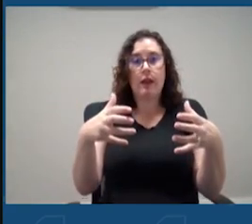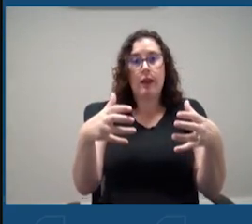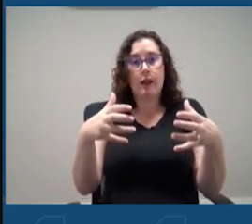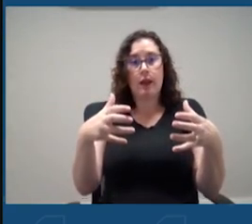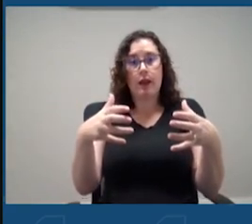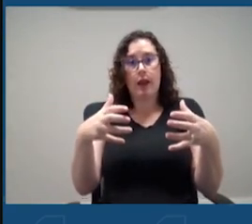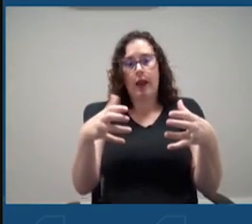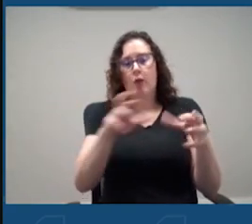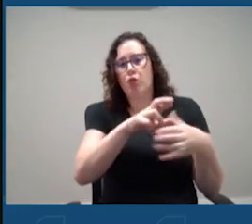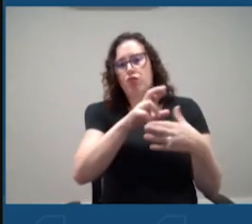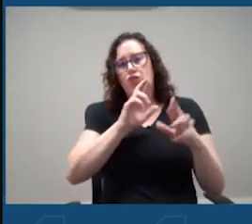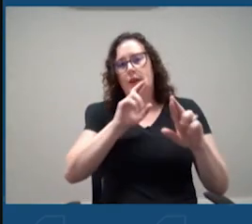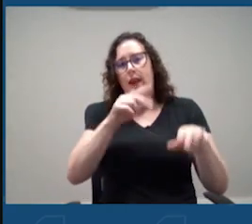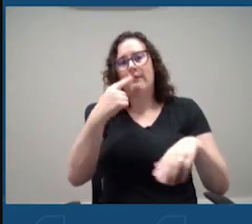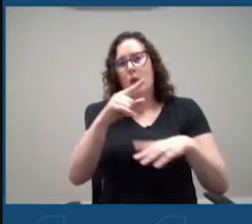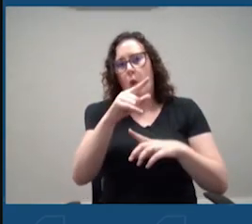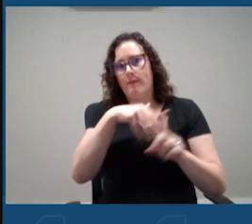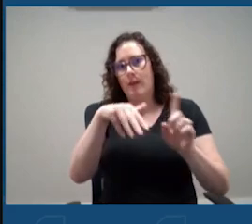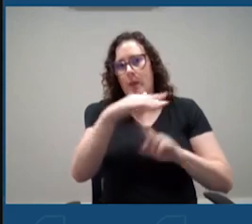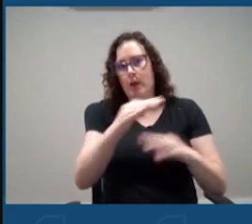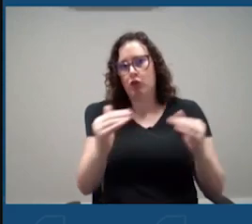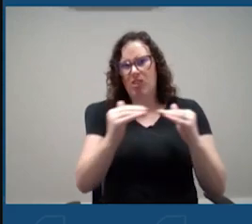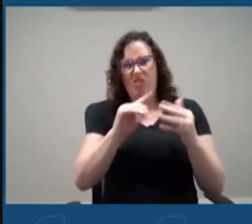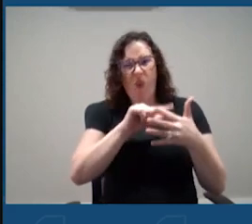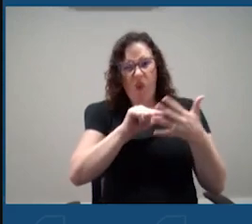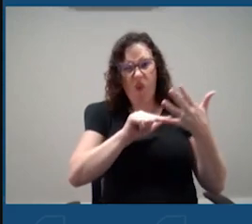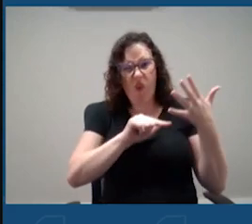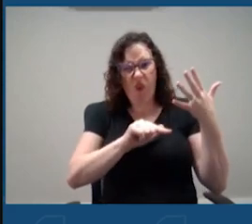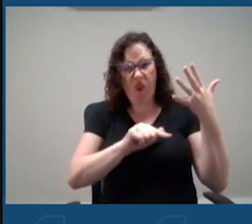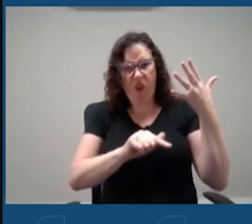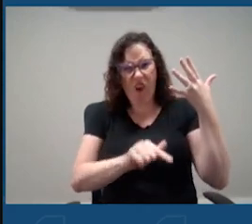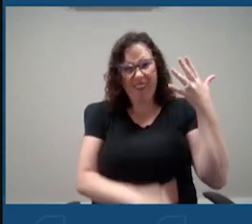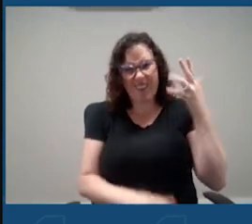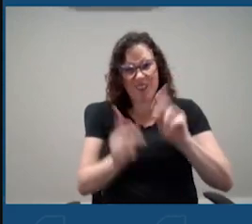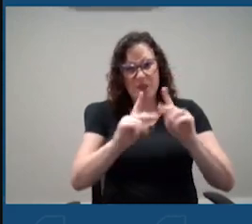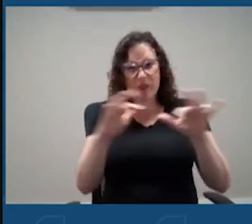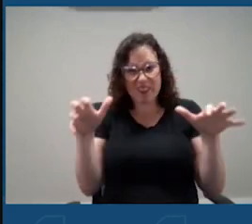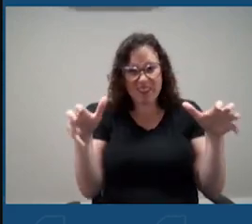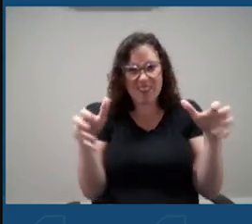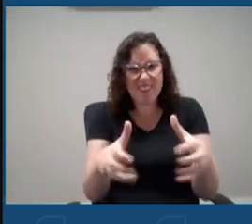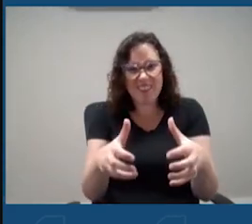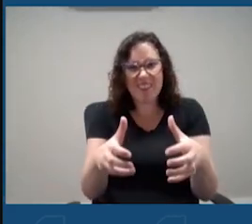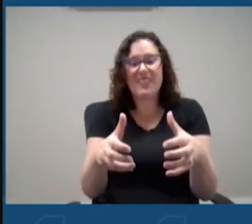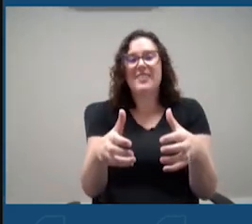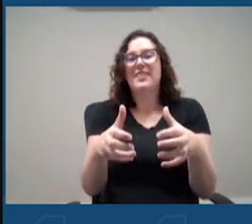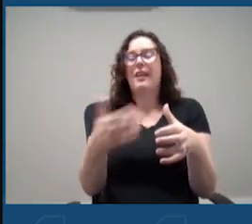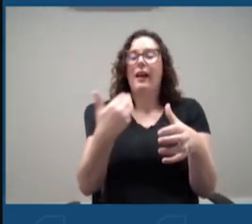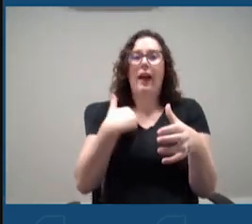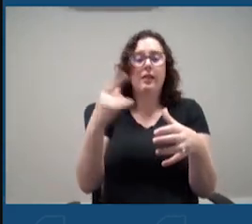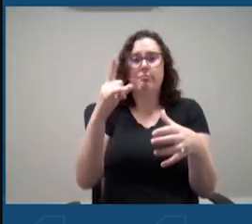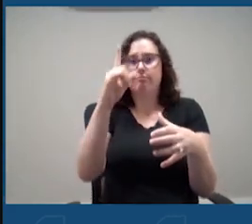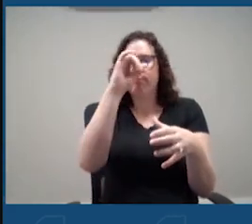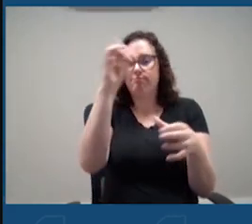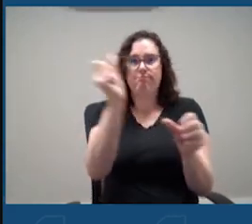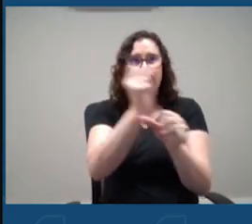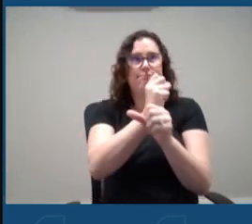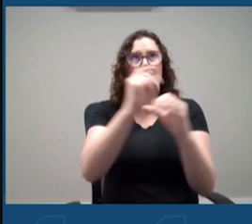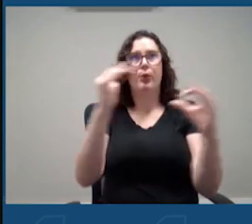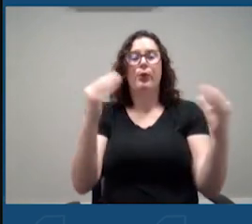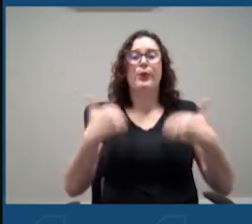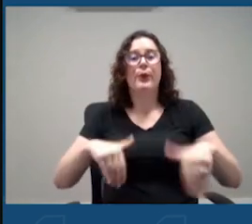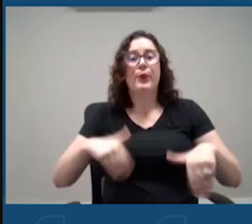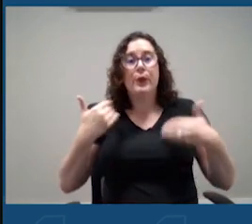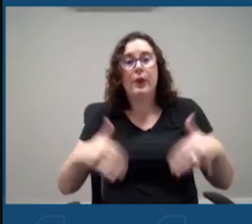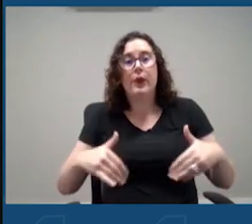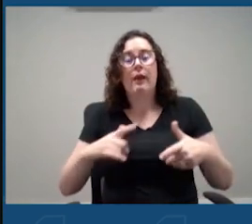Environmental Justice. This coalition put together an amazing vision, what then was